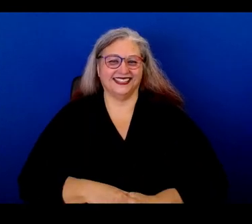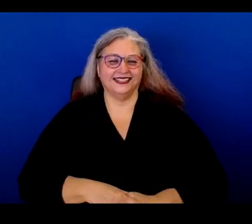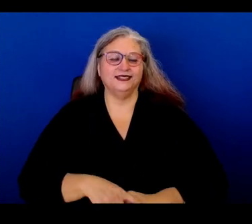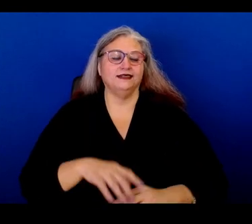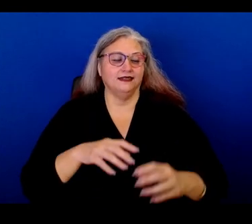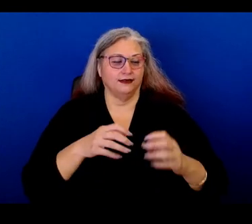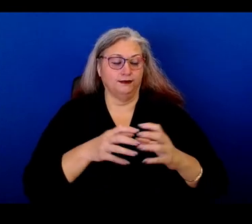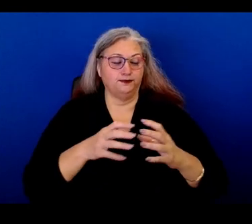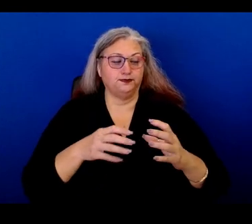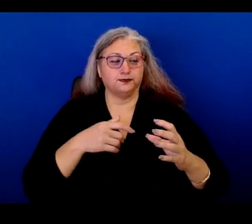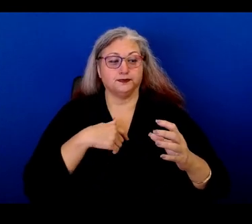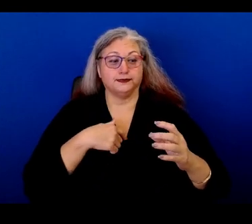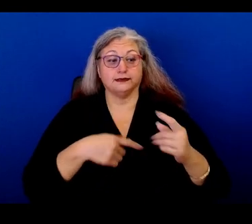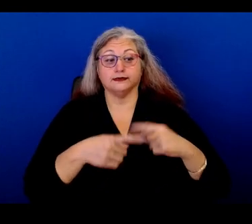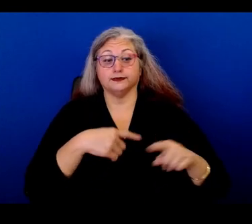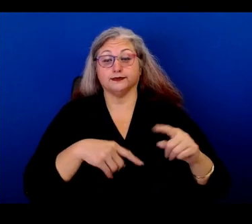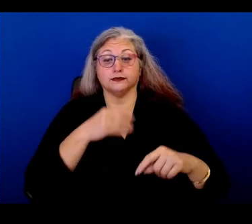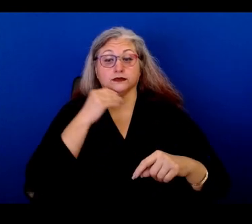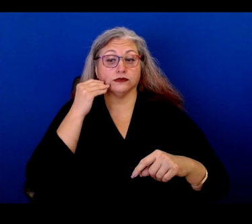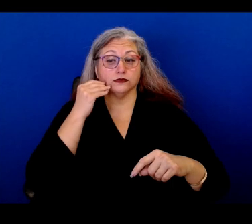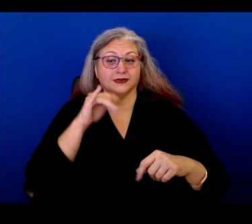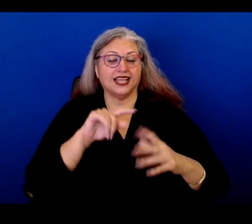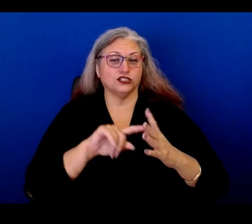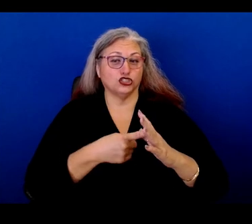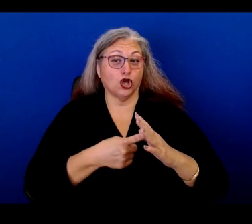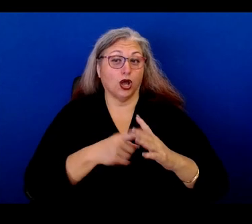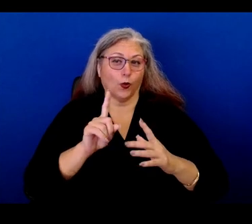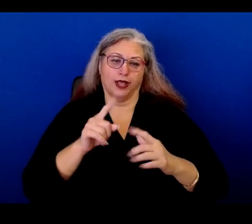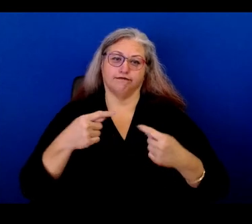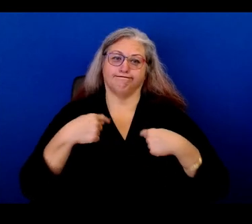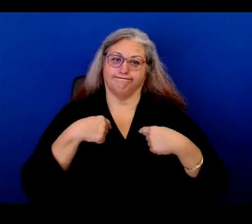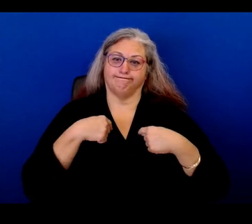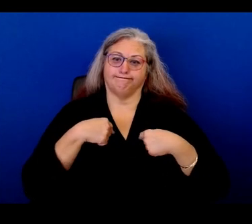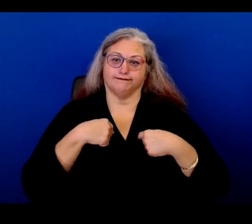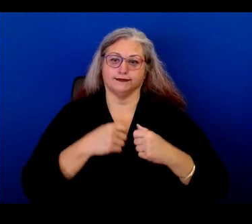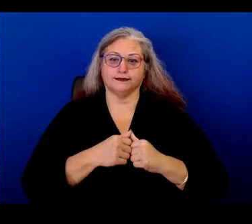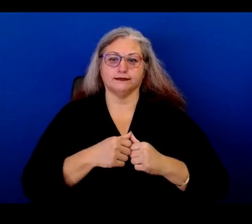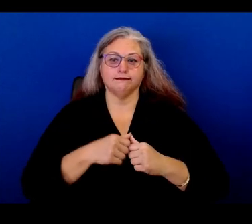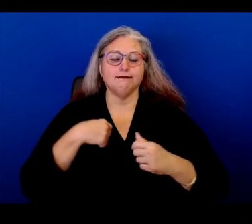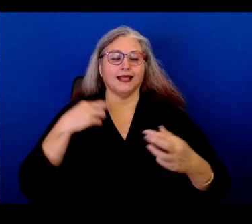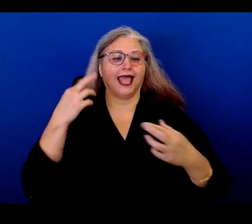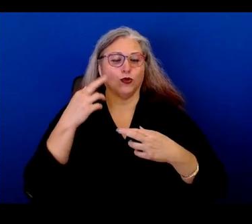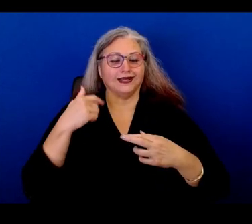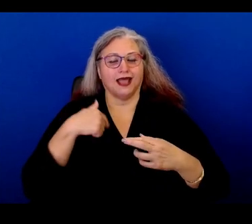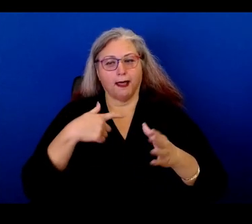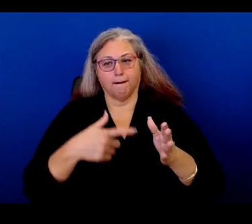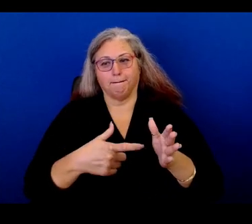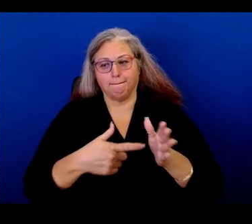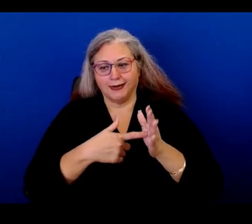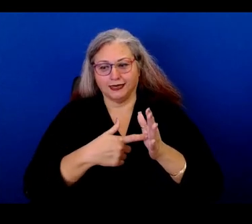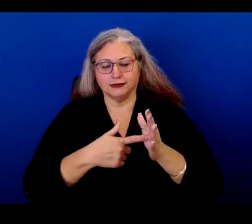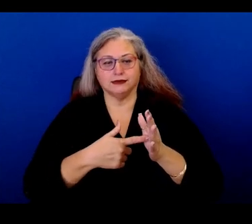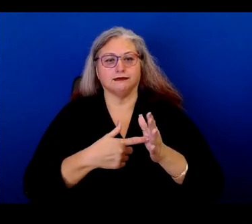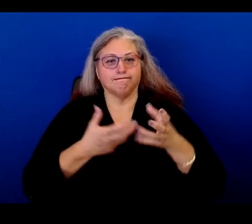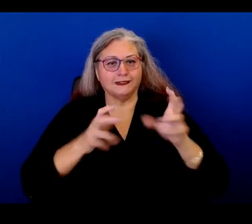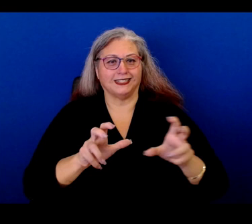A lot of my coming home started, though, with me. I realized that I had to put in the